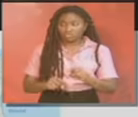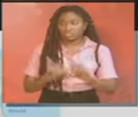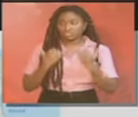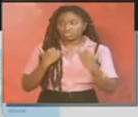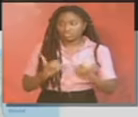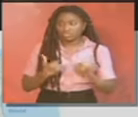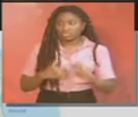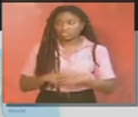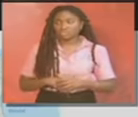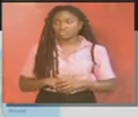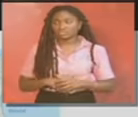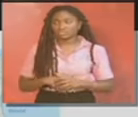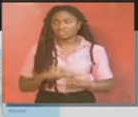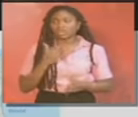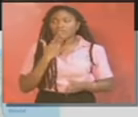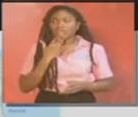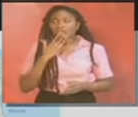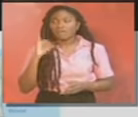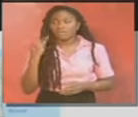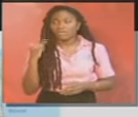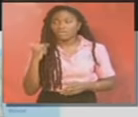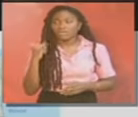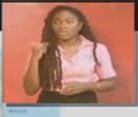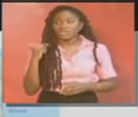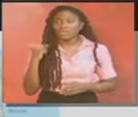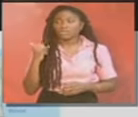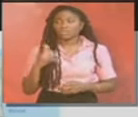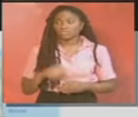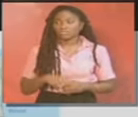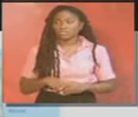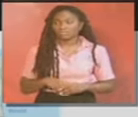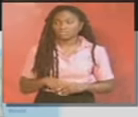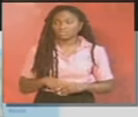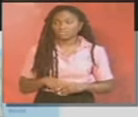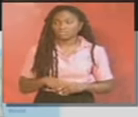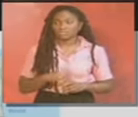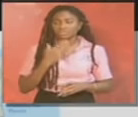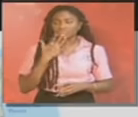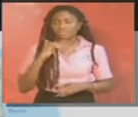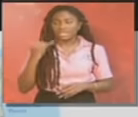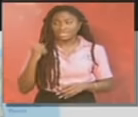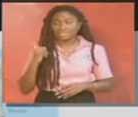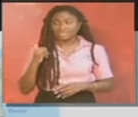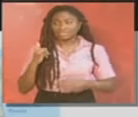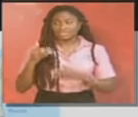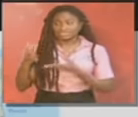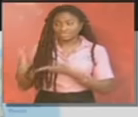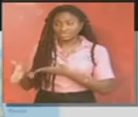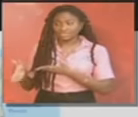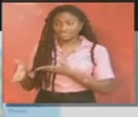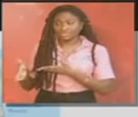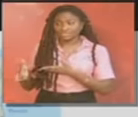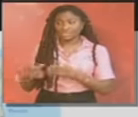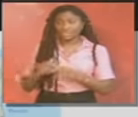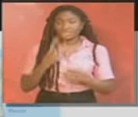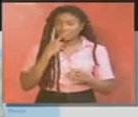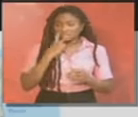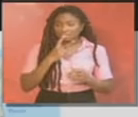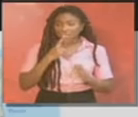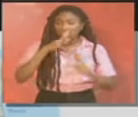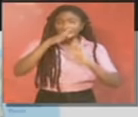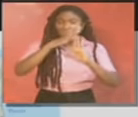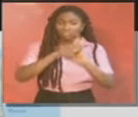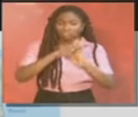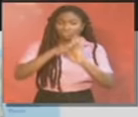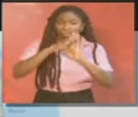slide, where follow the yellow dots. Next slide. We see again, that's a sort of a decrease overall